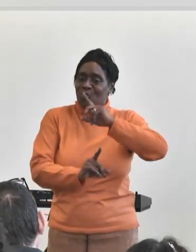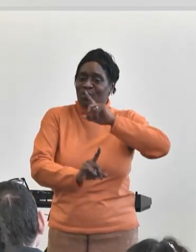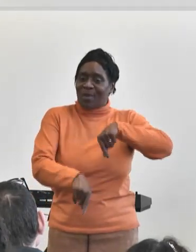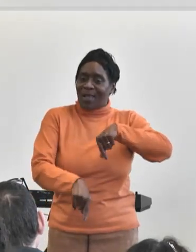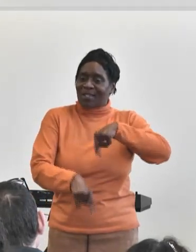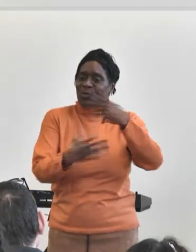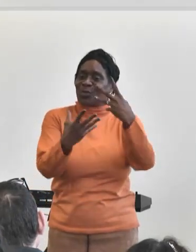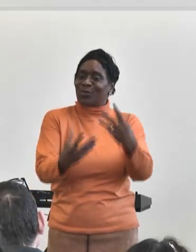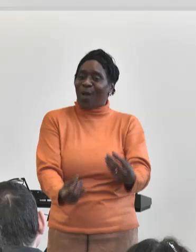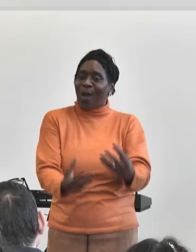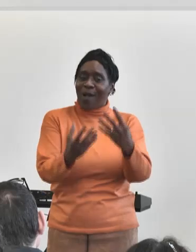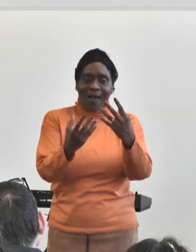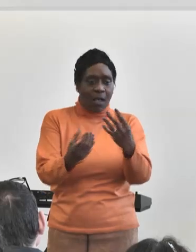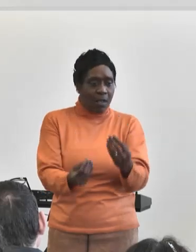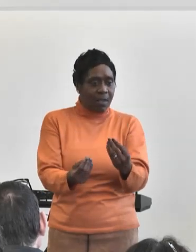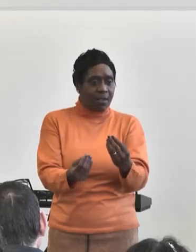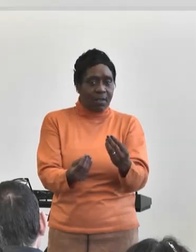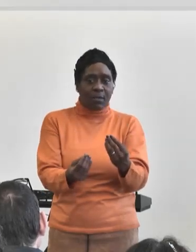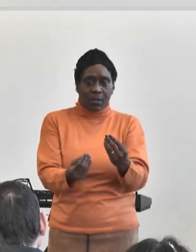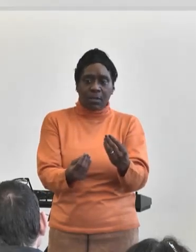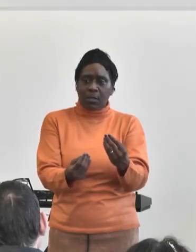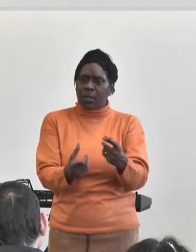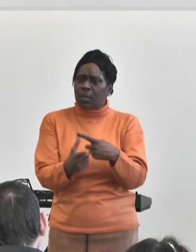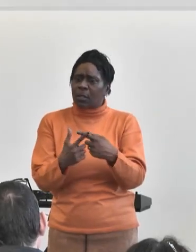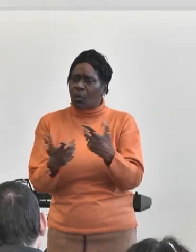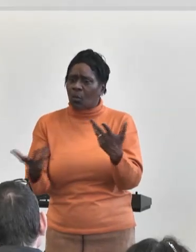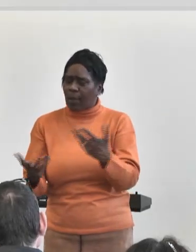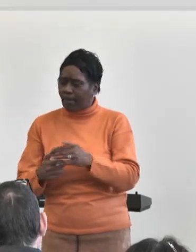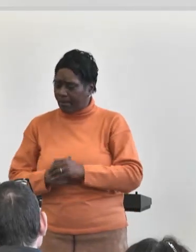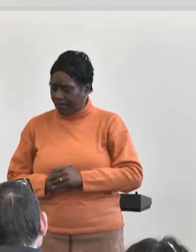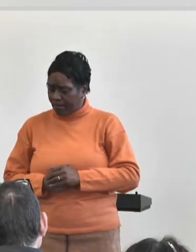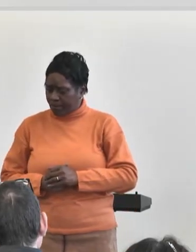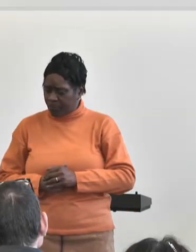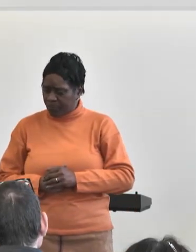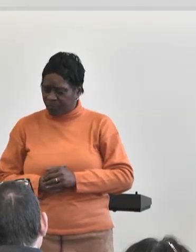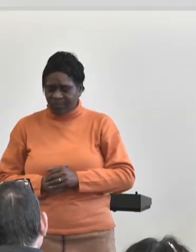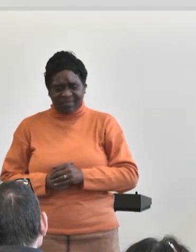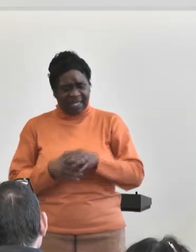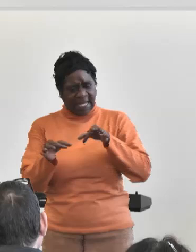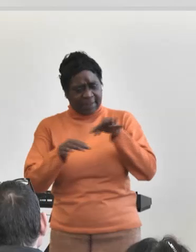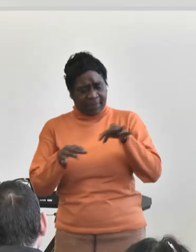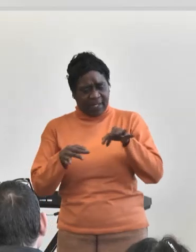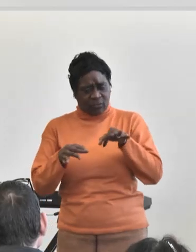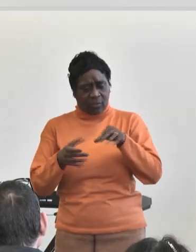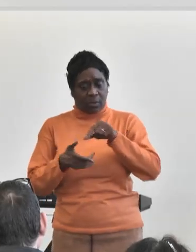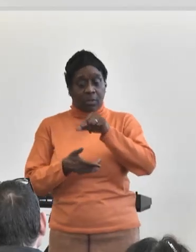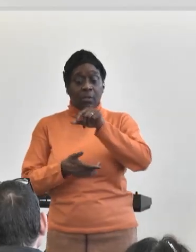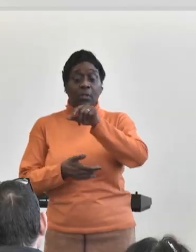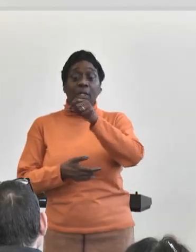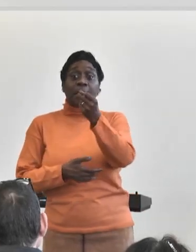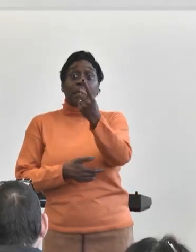el Espíritu Santo. And then there was this explanation. Look at verse 11. Y después